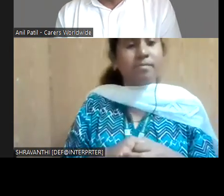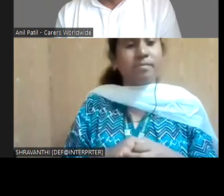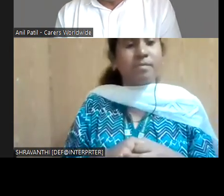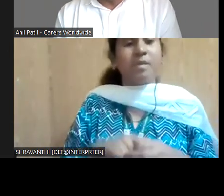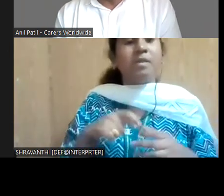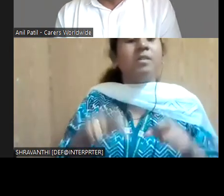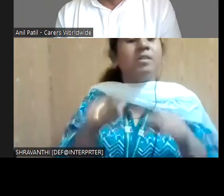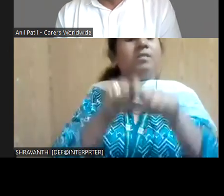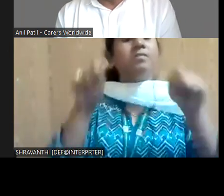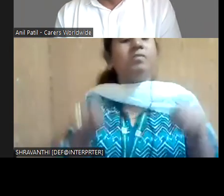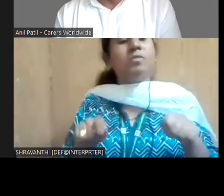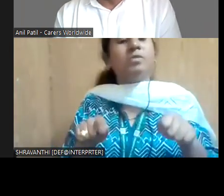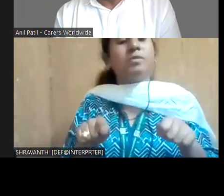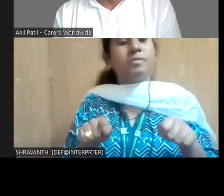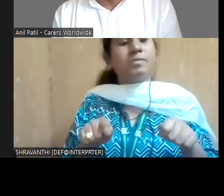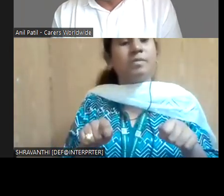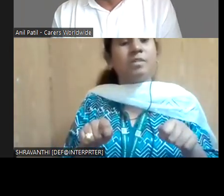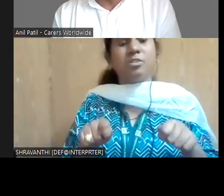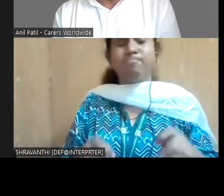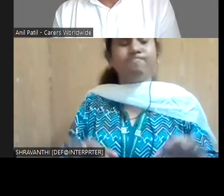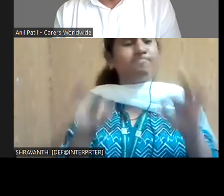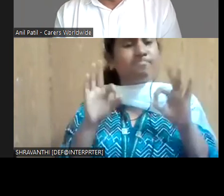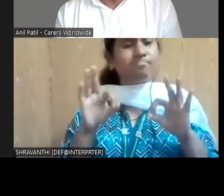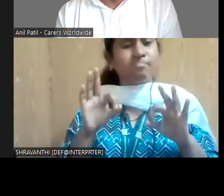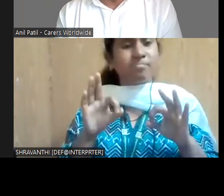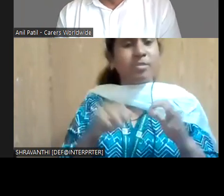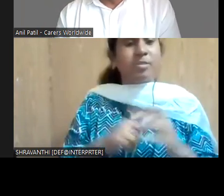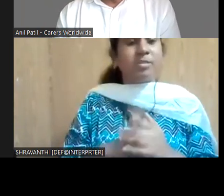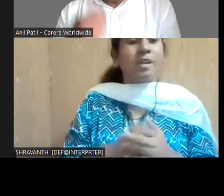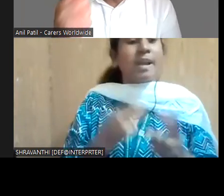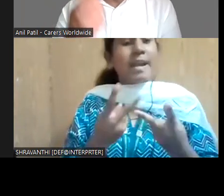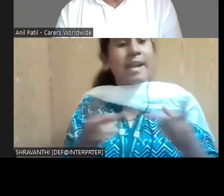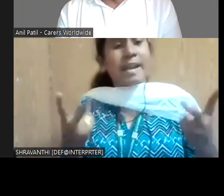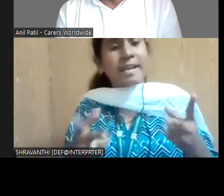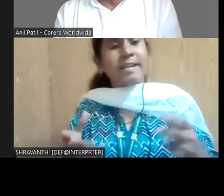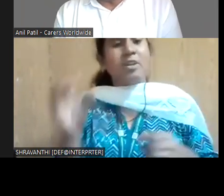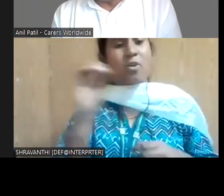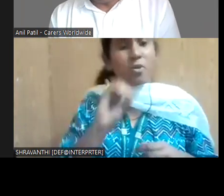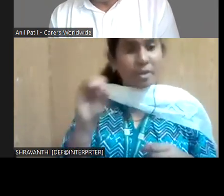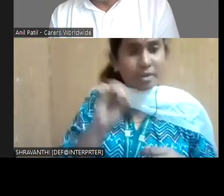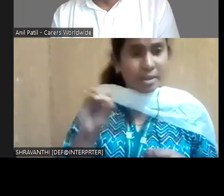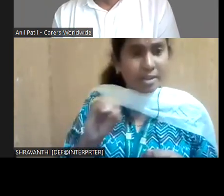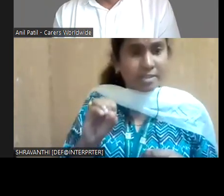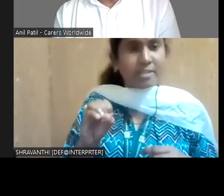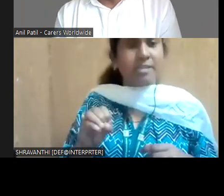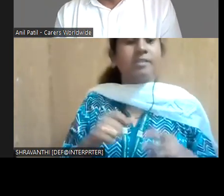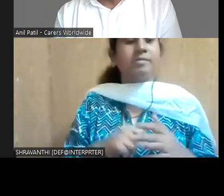foundation's charter. That is amazing. I haven't come across any organization made that kind of commitment.